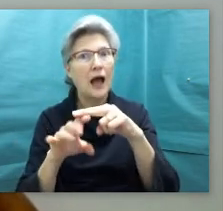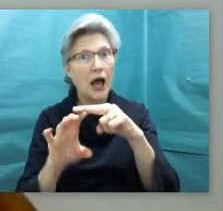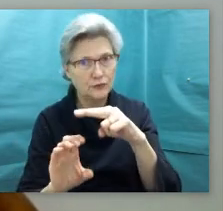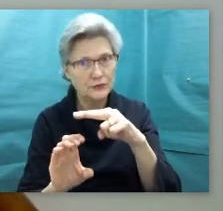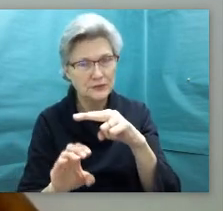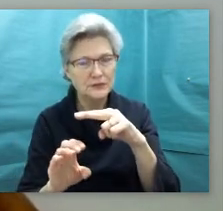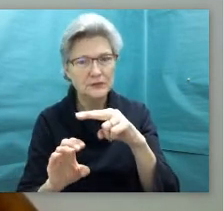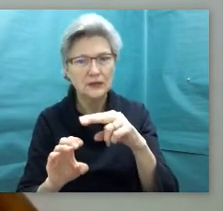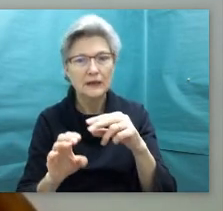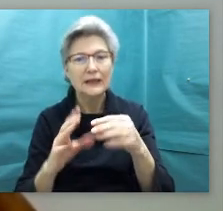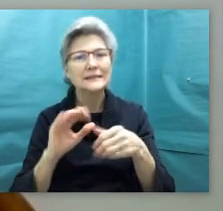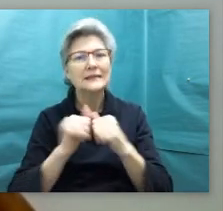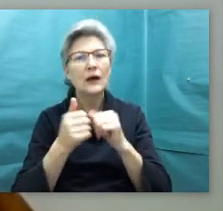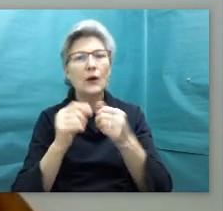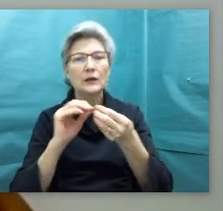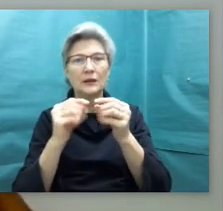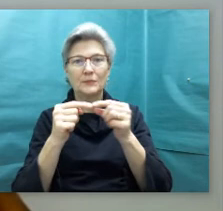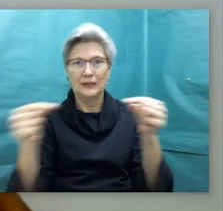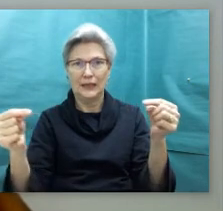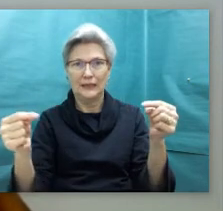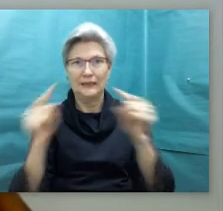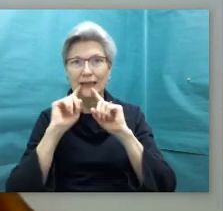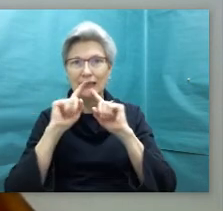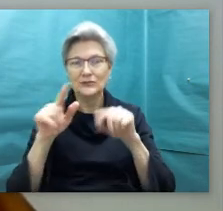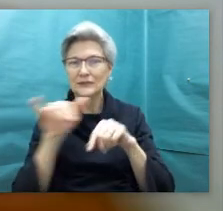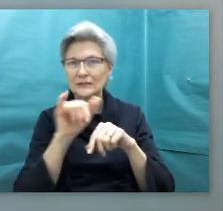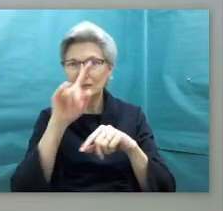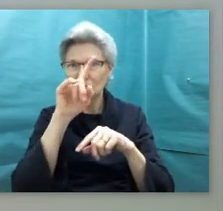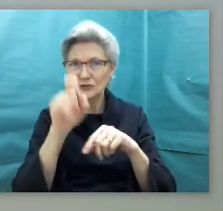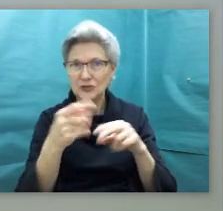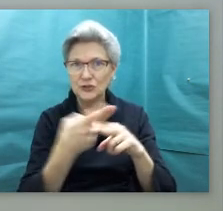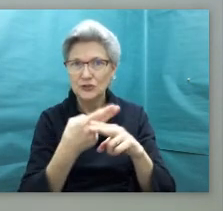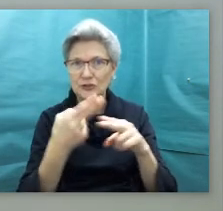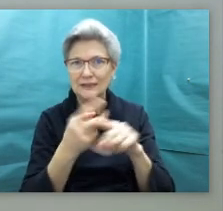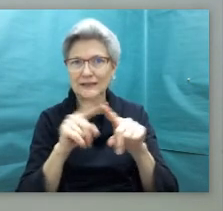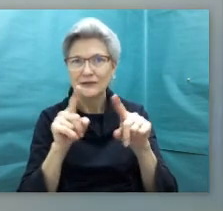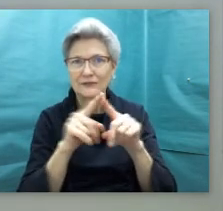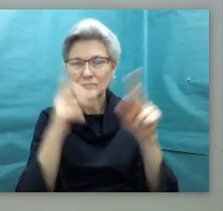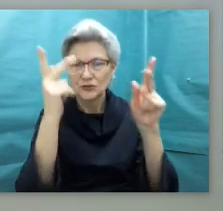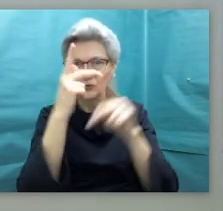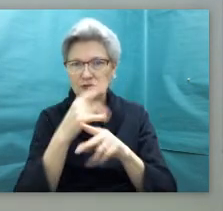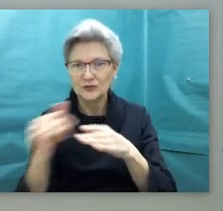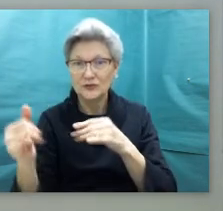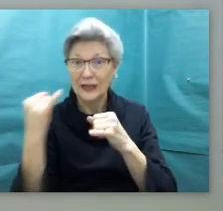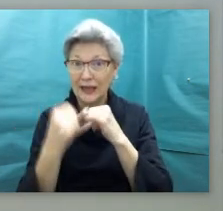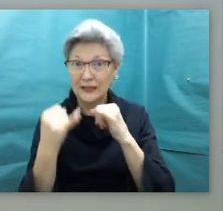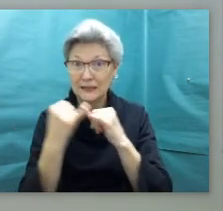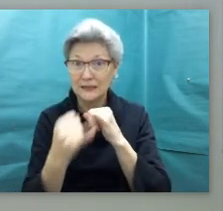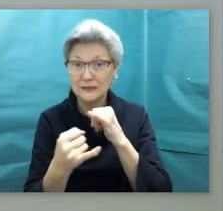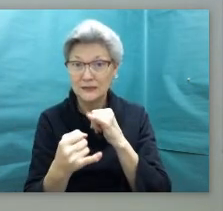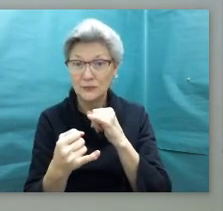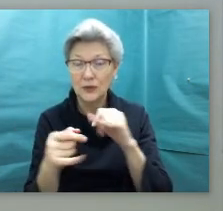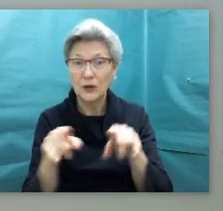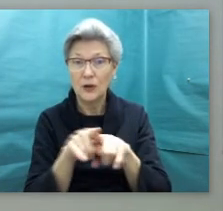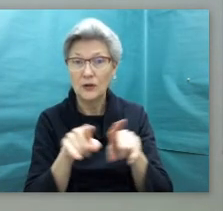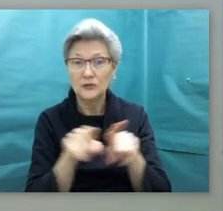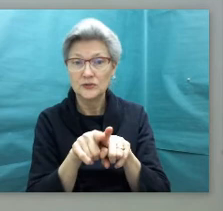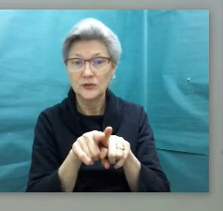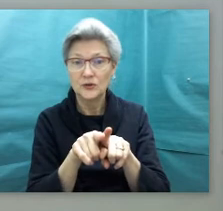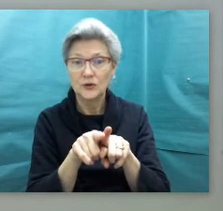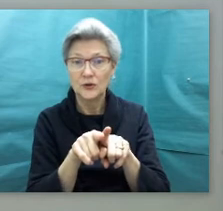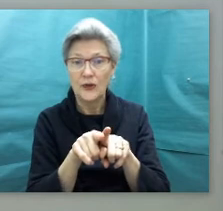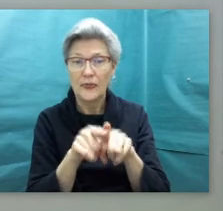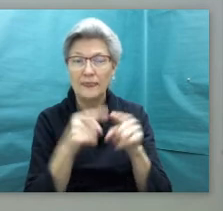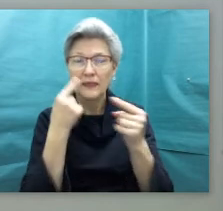can help us answer the same question using a different strategy. Lastly, we can also